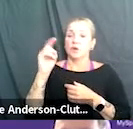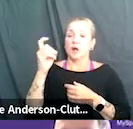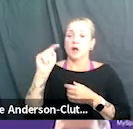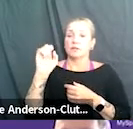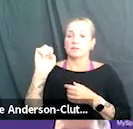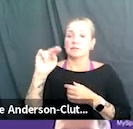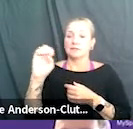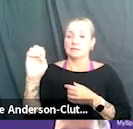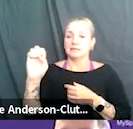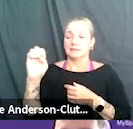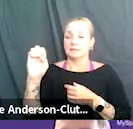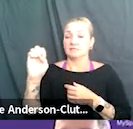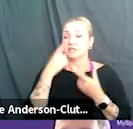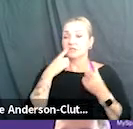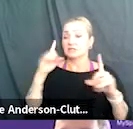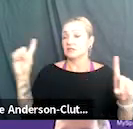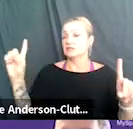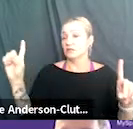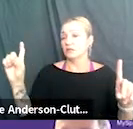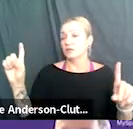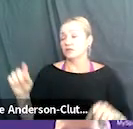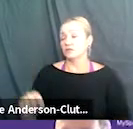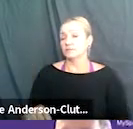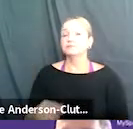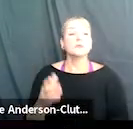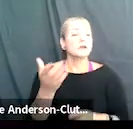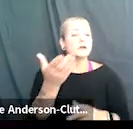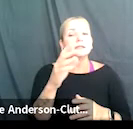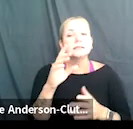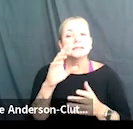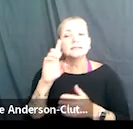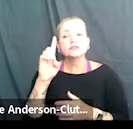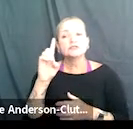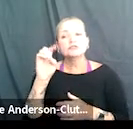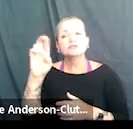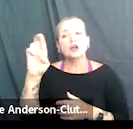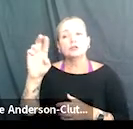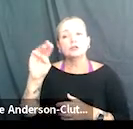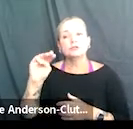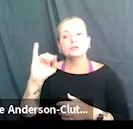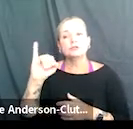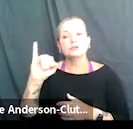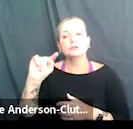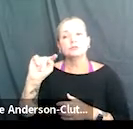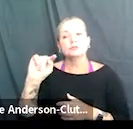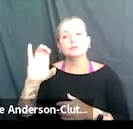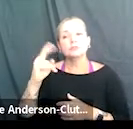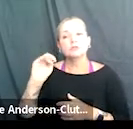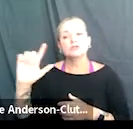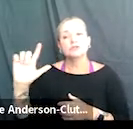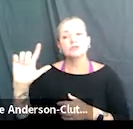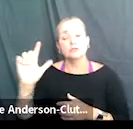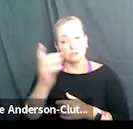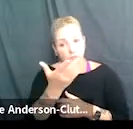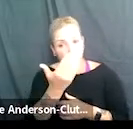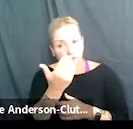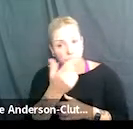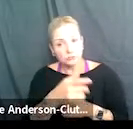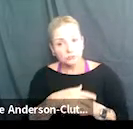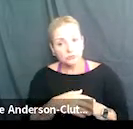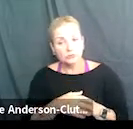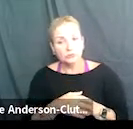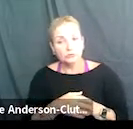Dr. Mitchell, I will allow you to talk. If you could just unmute yourself. Okay. Yeah, so I don't think I